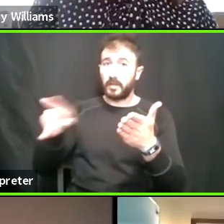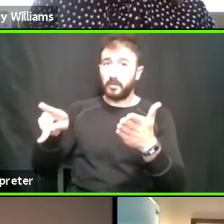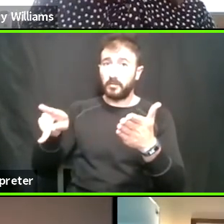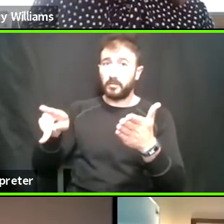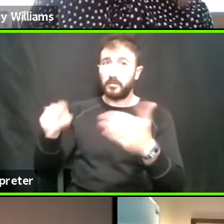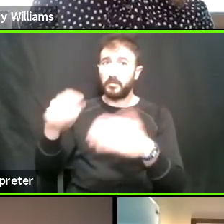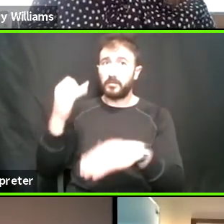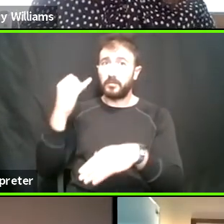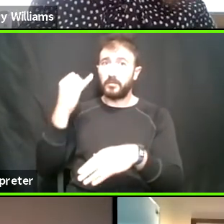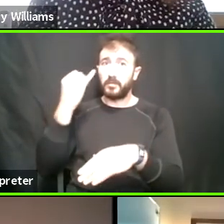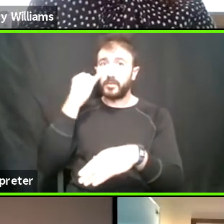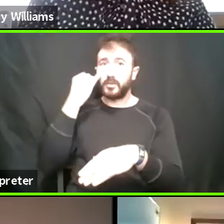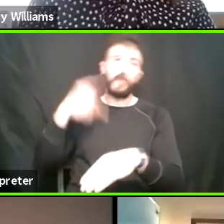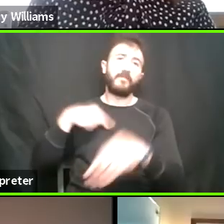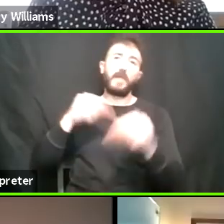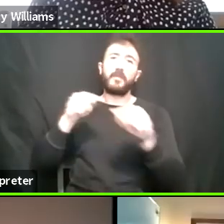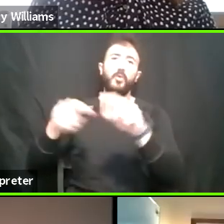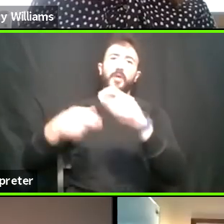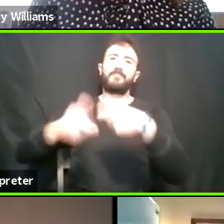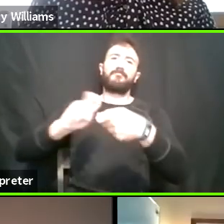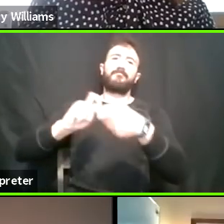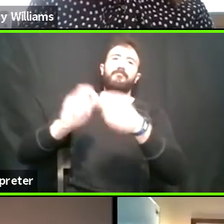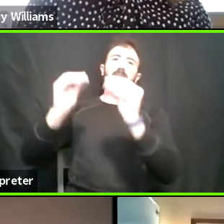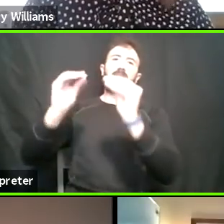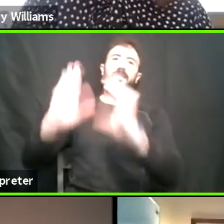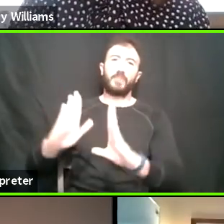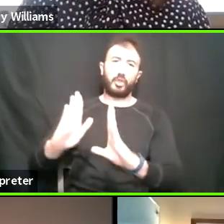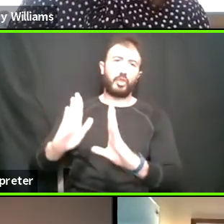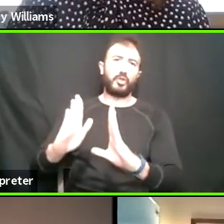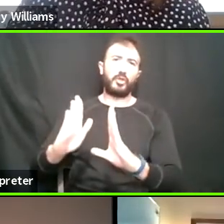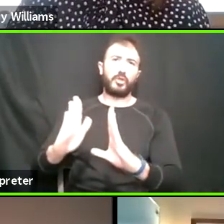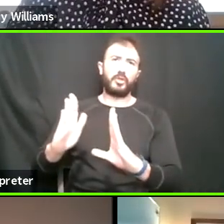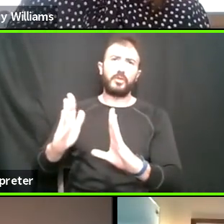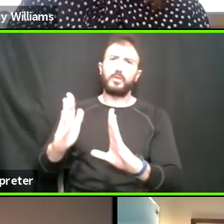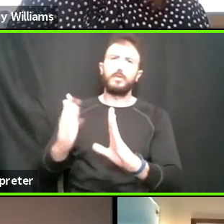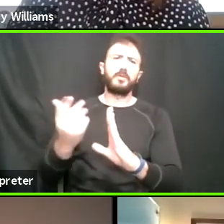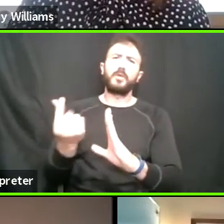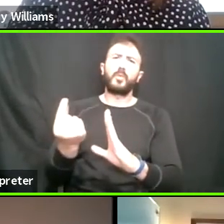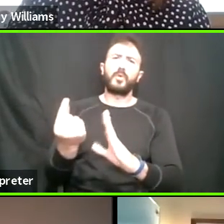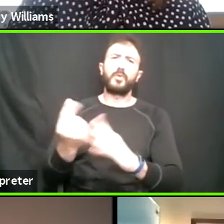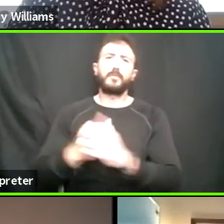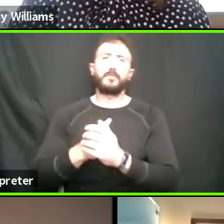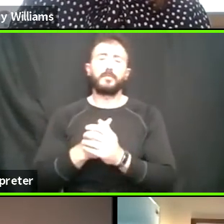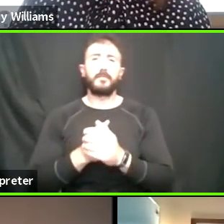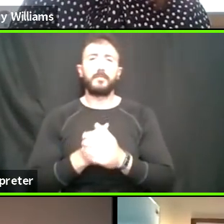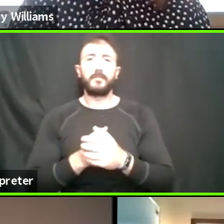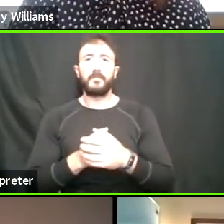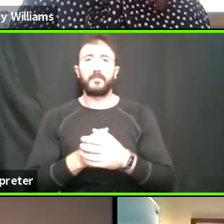filling in for a teacher that's on leave? How does that work?